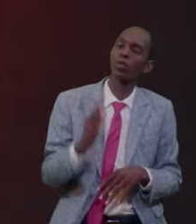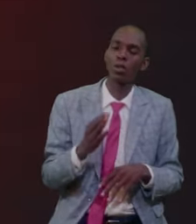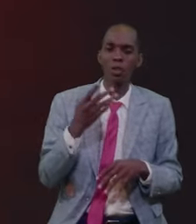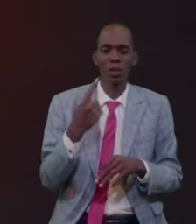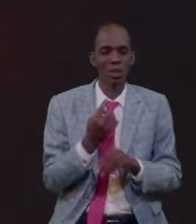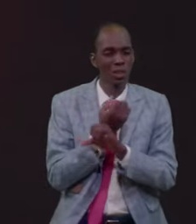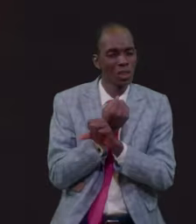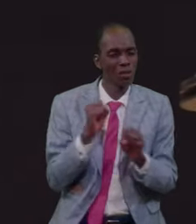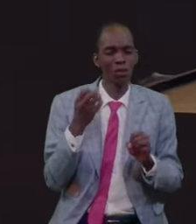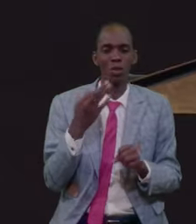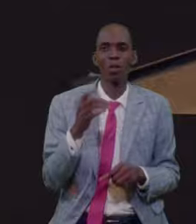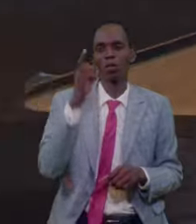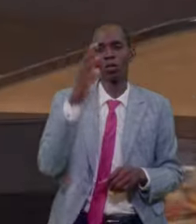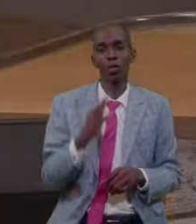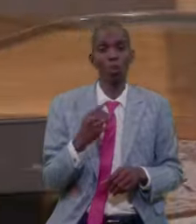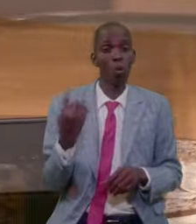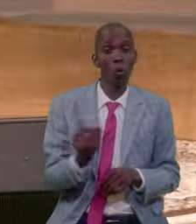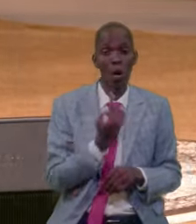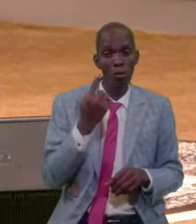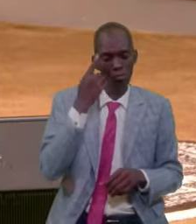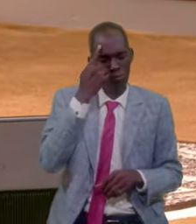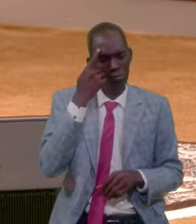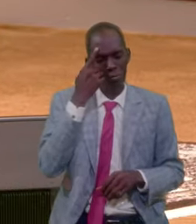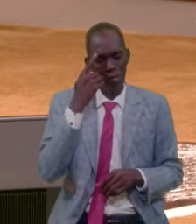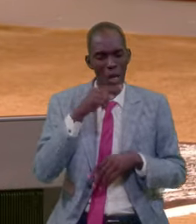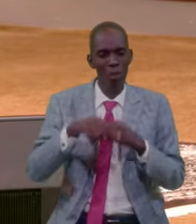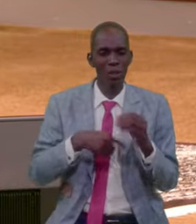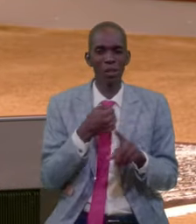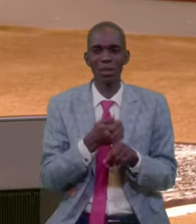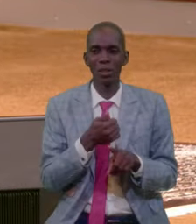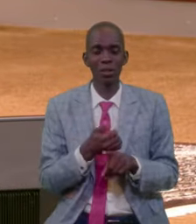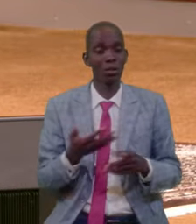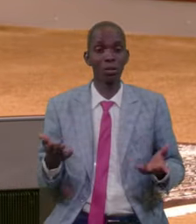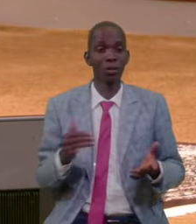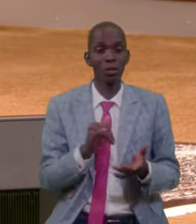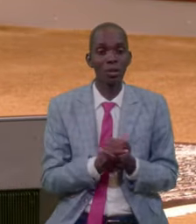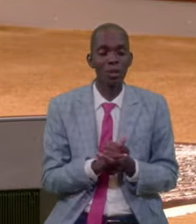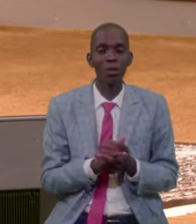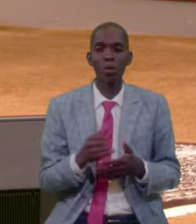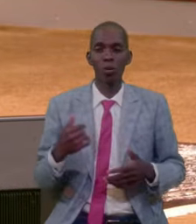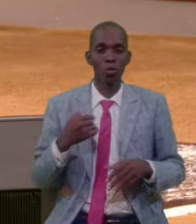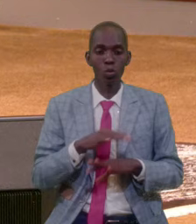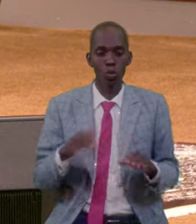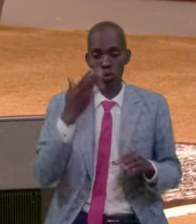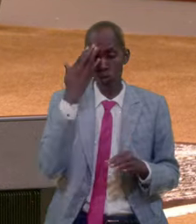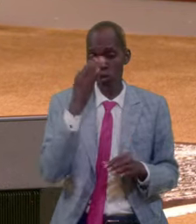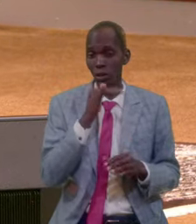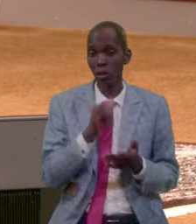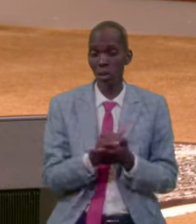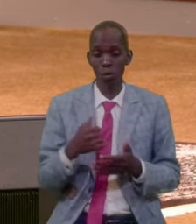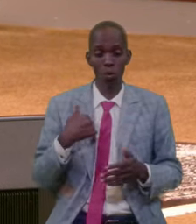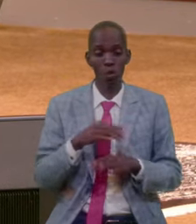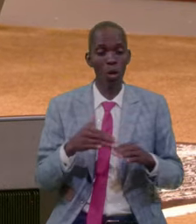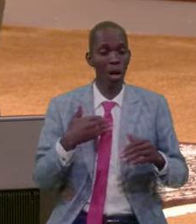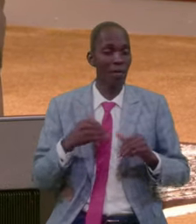of the Lord. They're only thinking about the people who know that here we don't have any continuing city and we're seeking